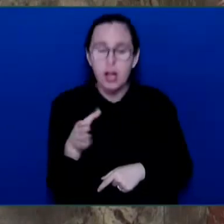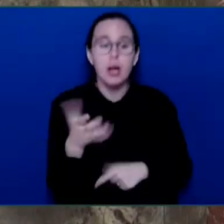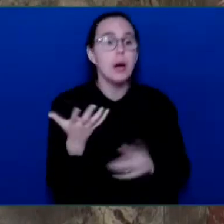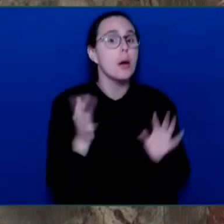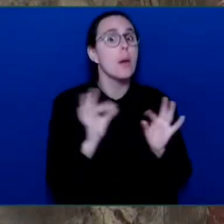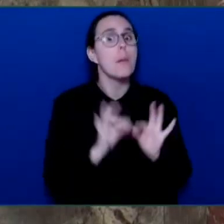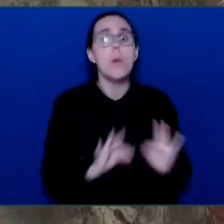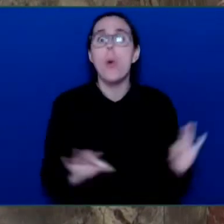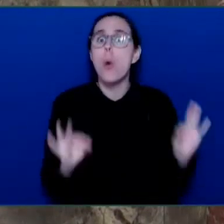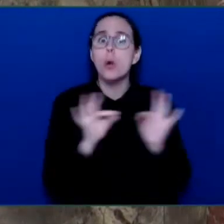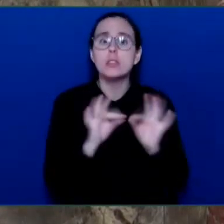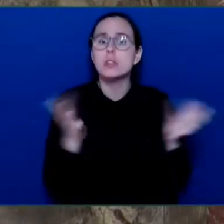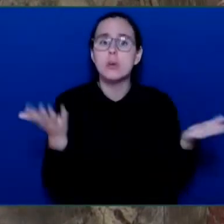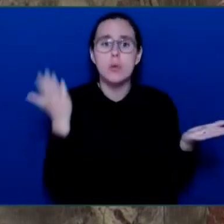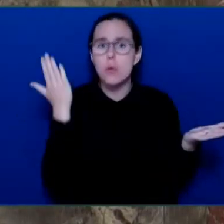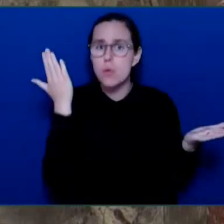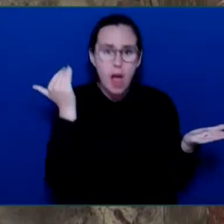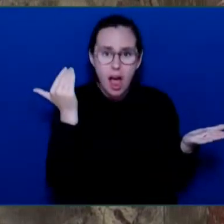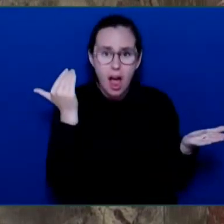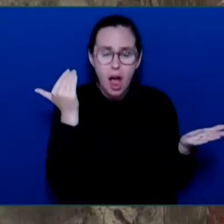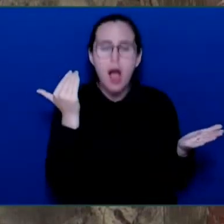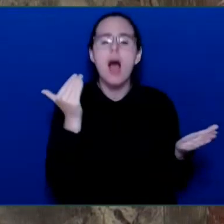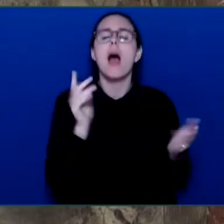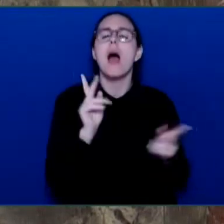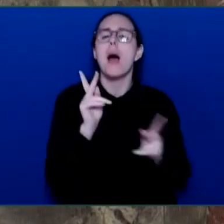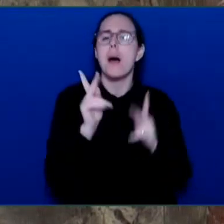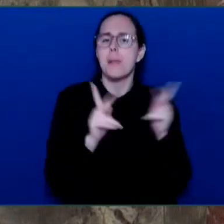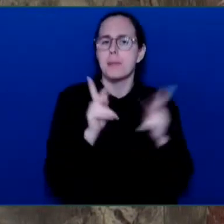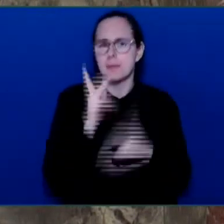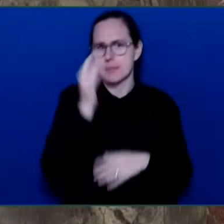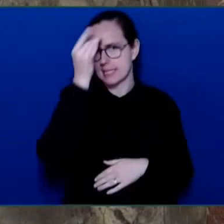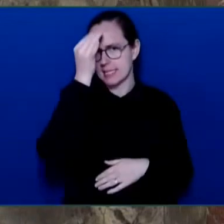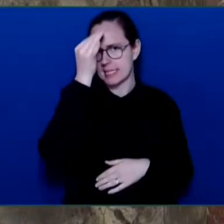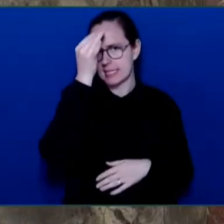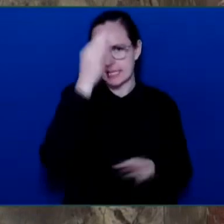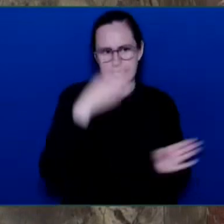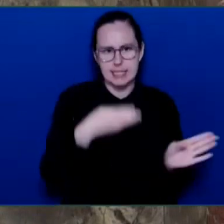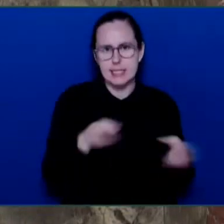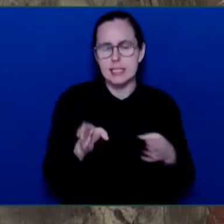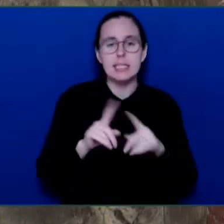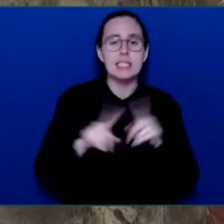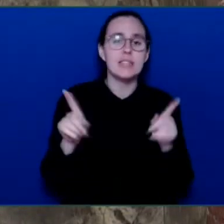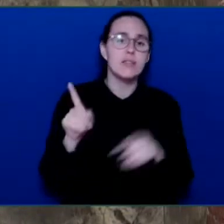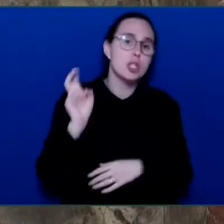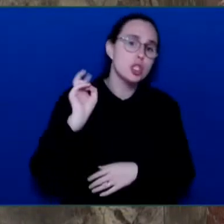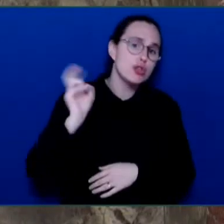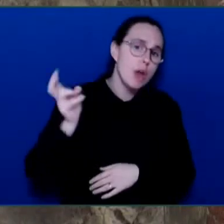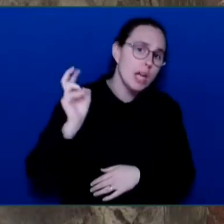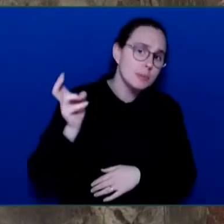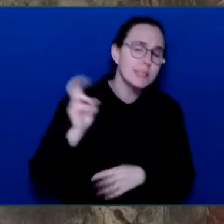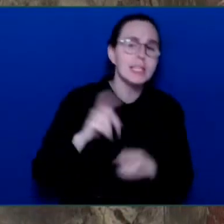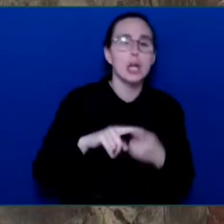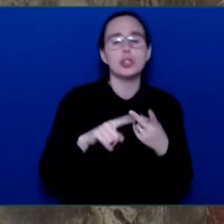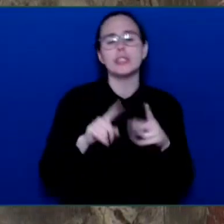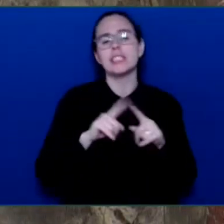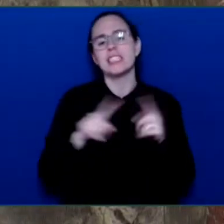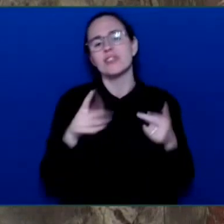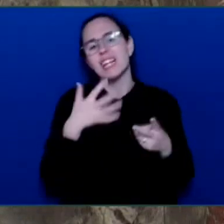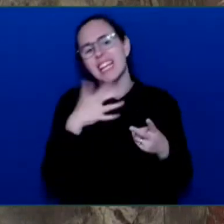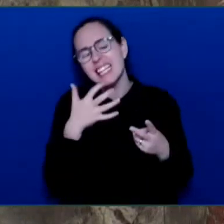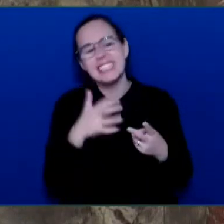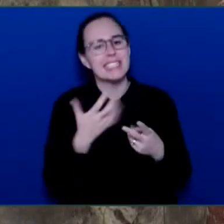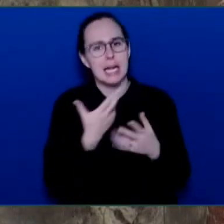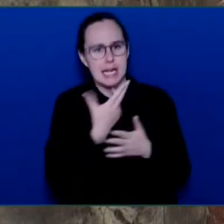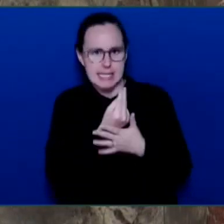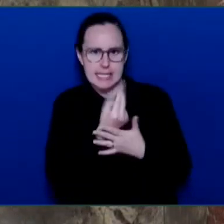their homes, and they're relying on BC's clean electricity. Mr. Speaker, seCrecy remains on track to be completed within the